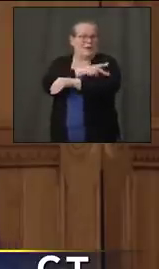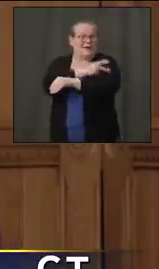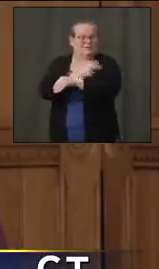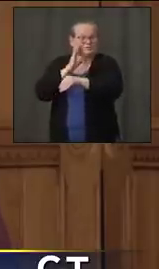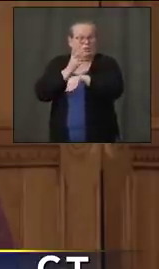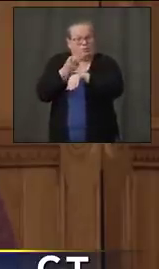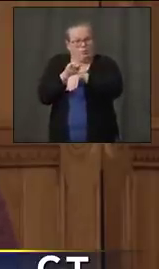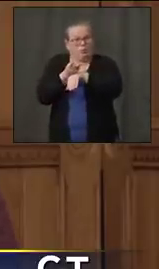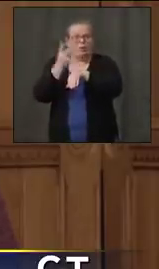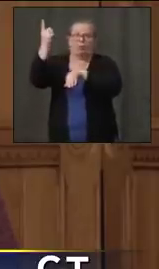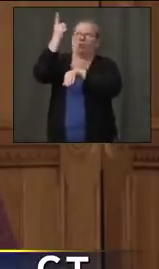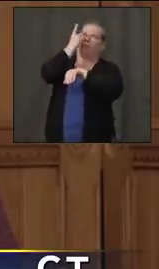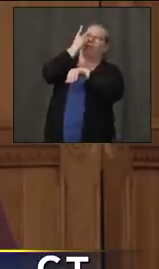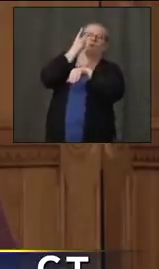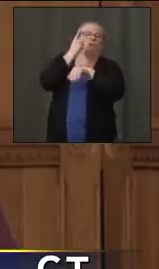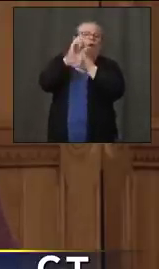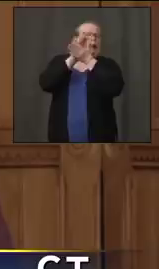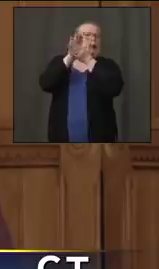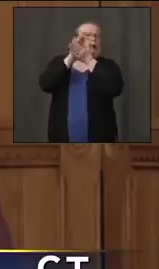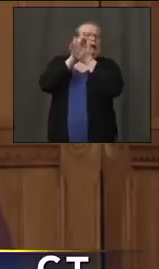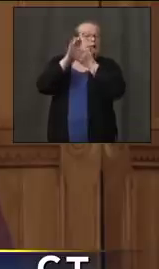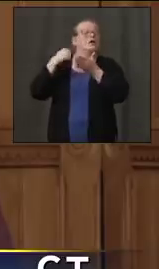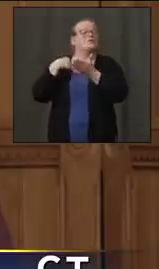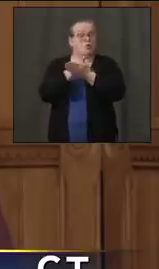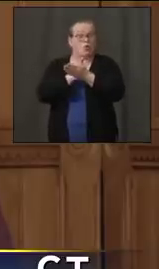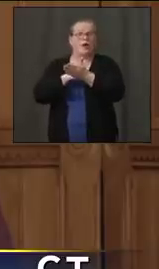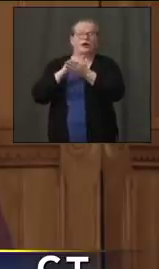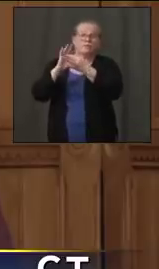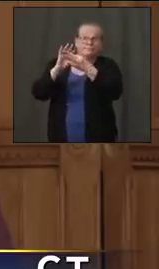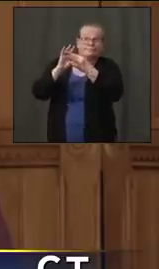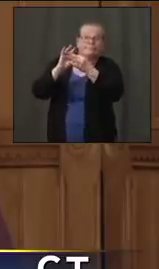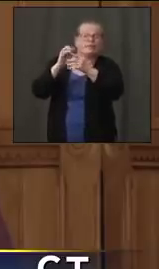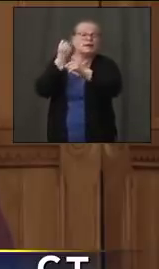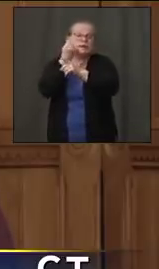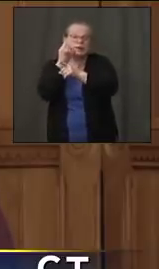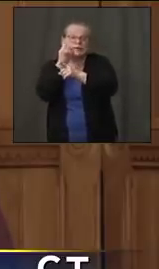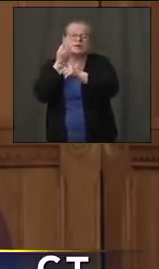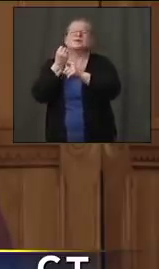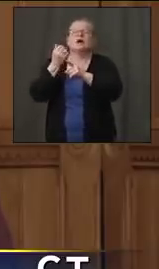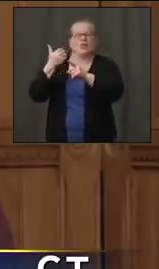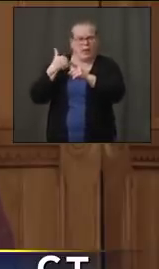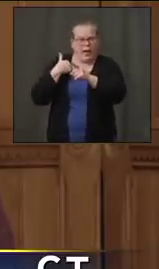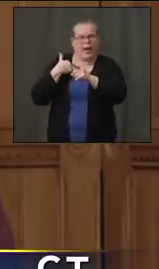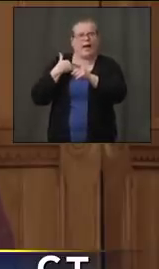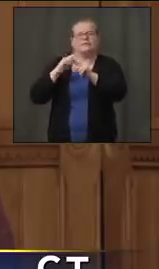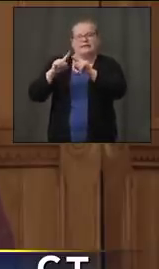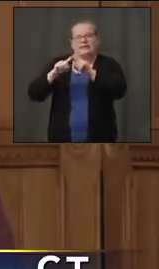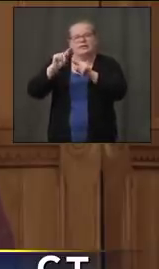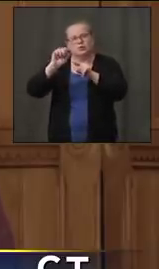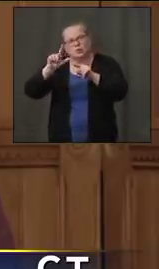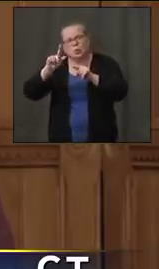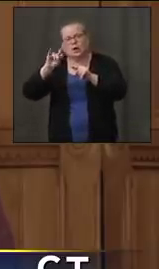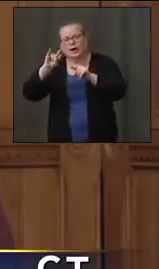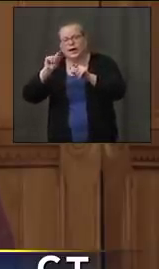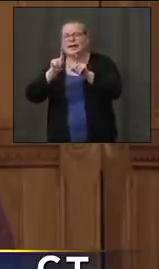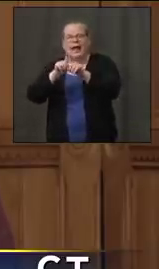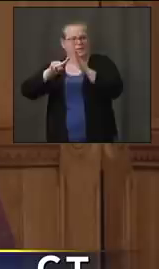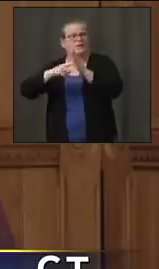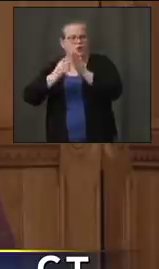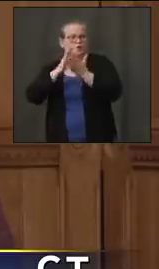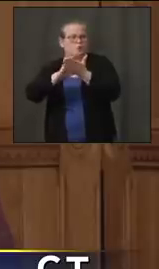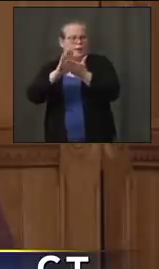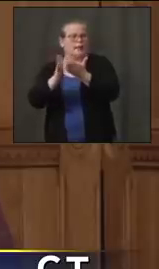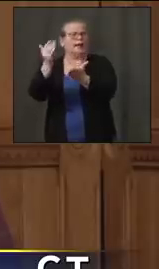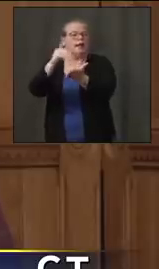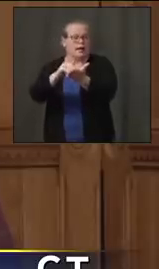of them have made us aware of it, the ADA guidelines in the toolkit as they start to do cleanings again. And their normal course work.